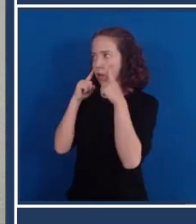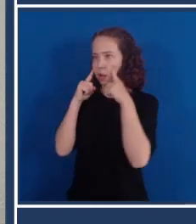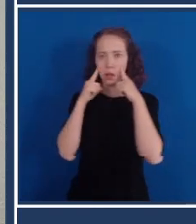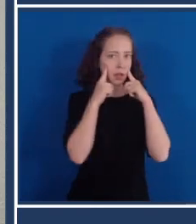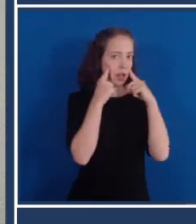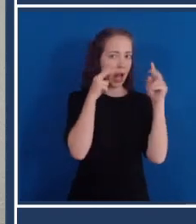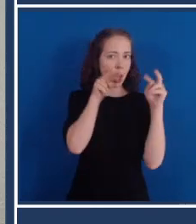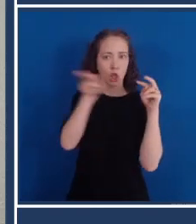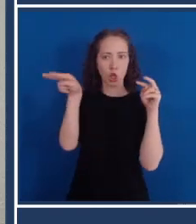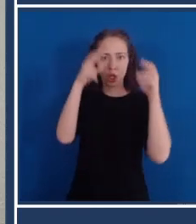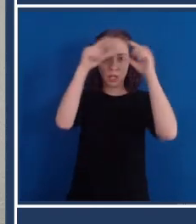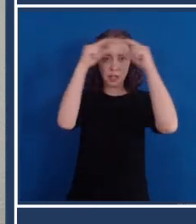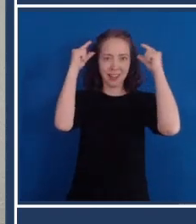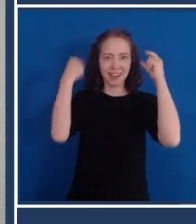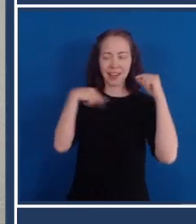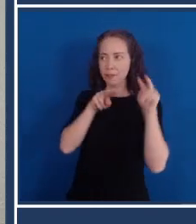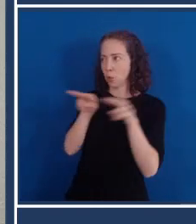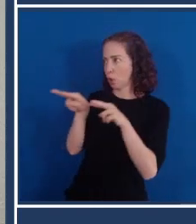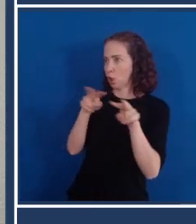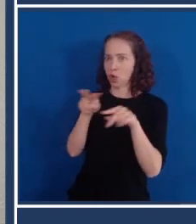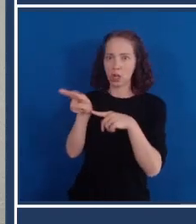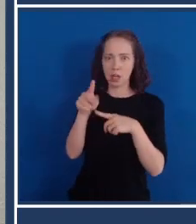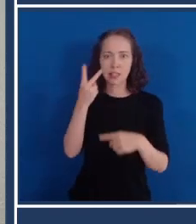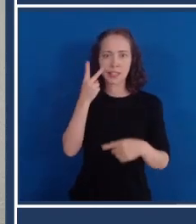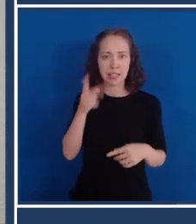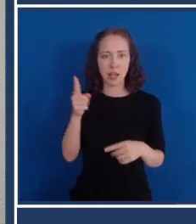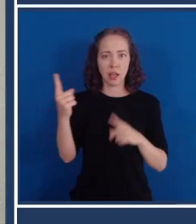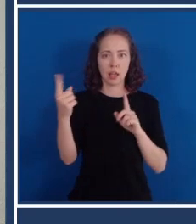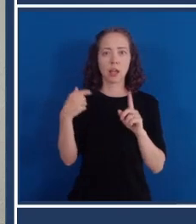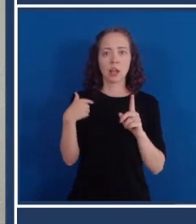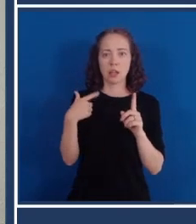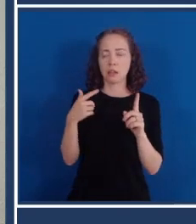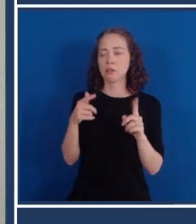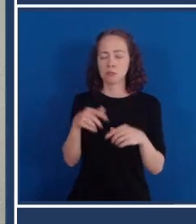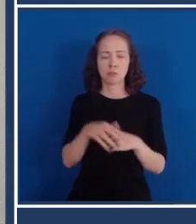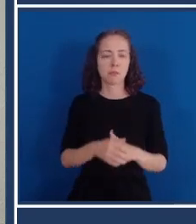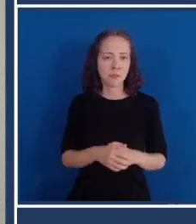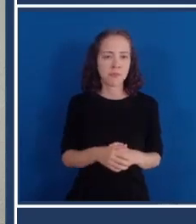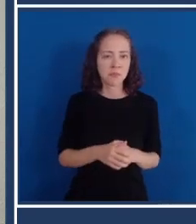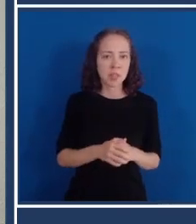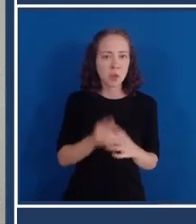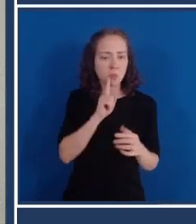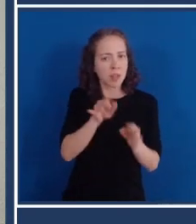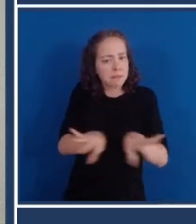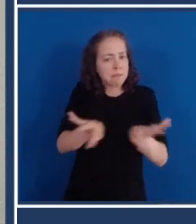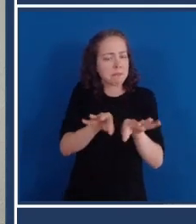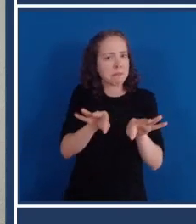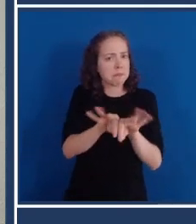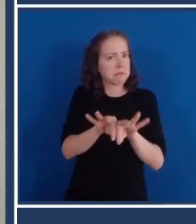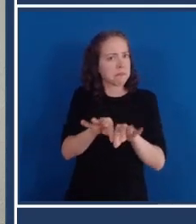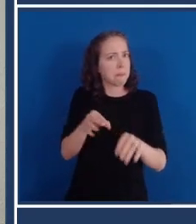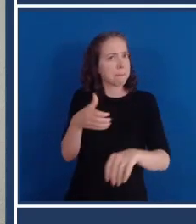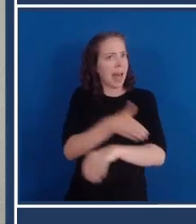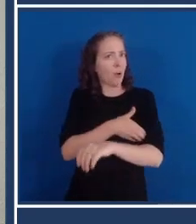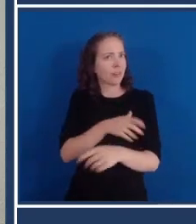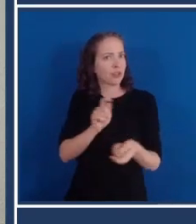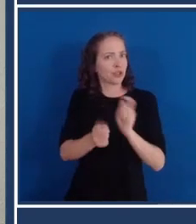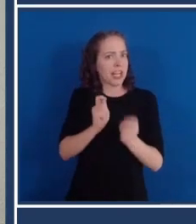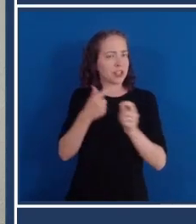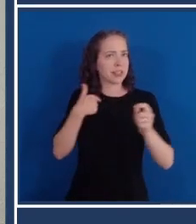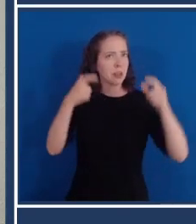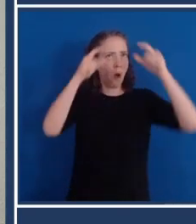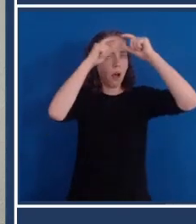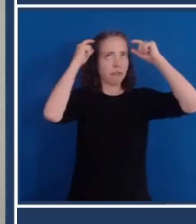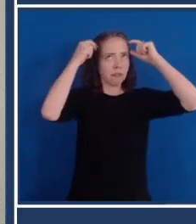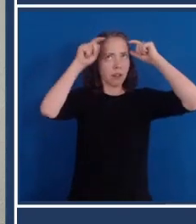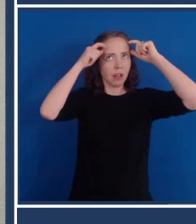that's a really powerful change in social interactions there. And I think it just reinforces that point earlier, which